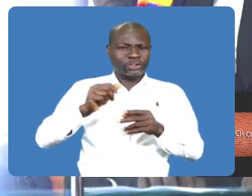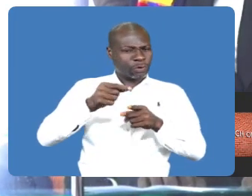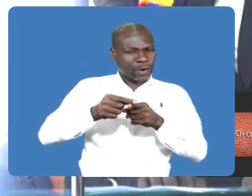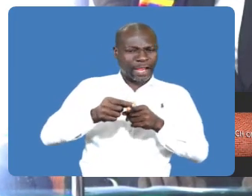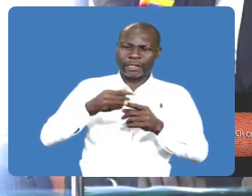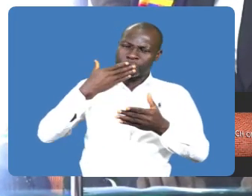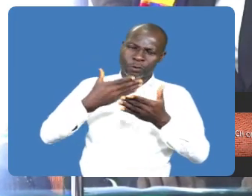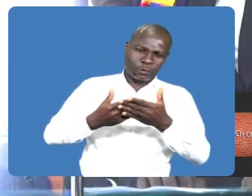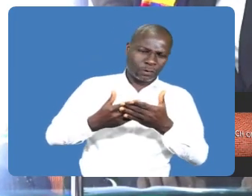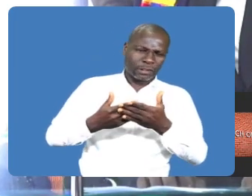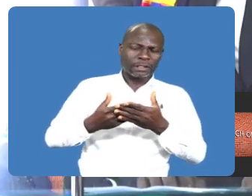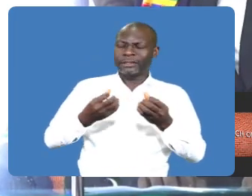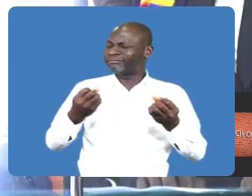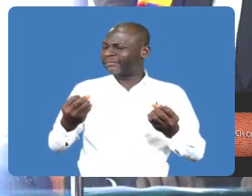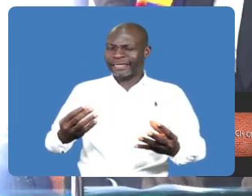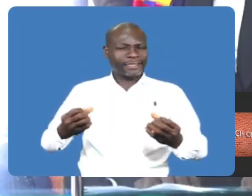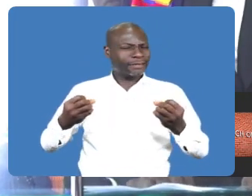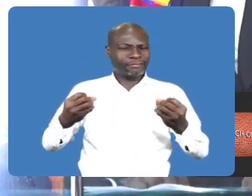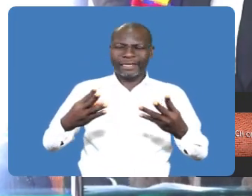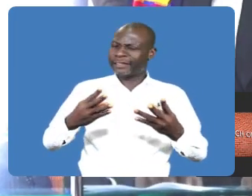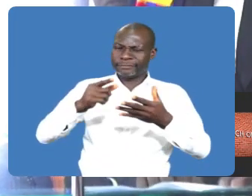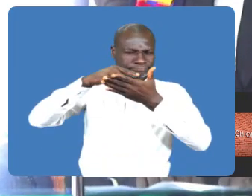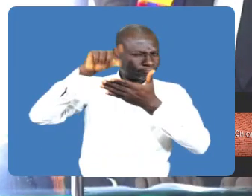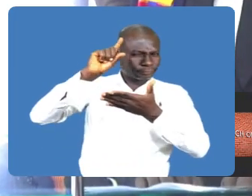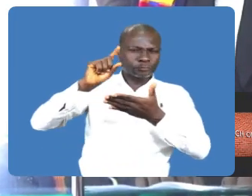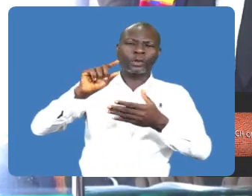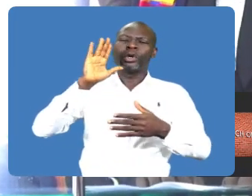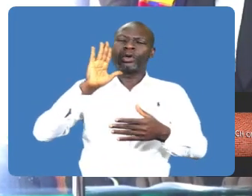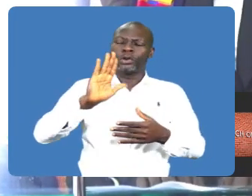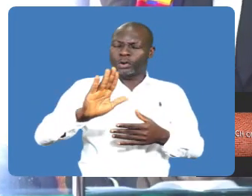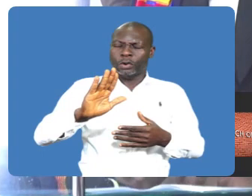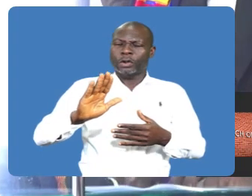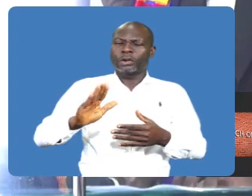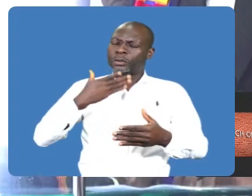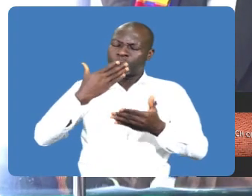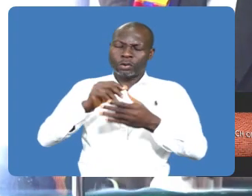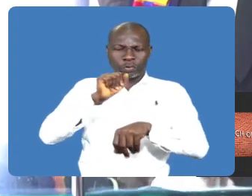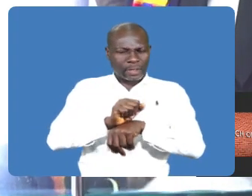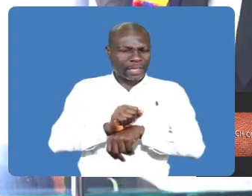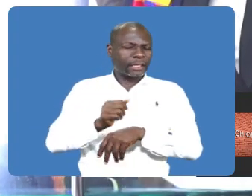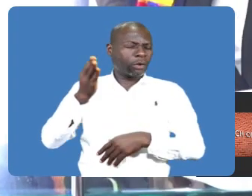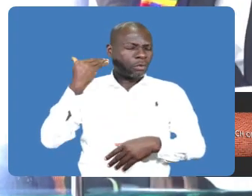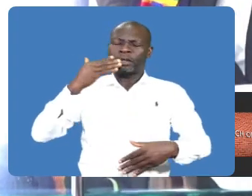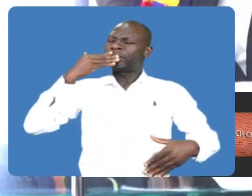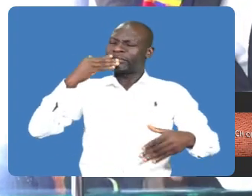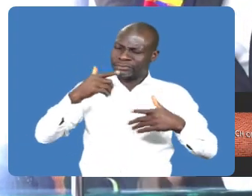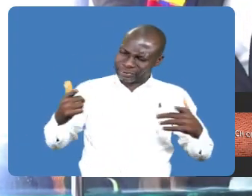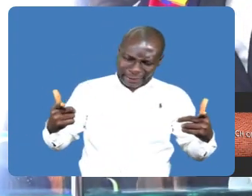optimism, dynamism is unmatched. Your generosity is worthy of